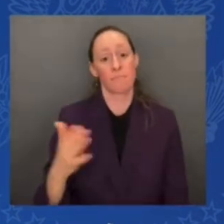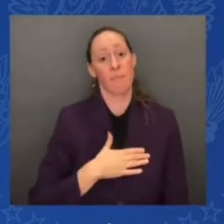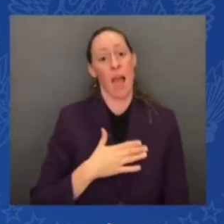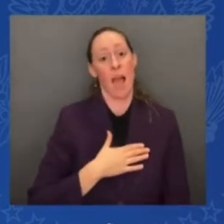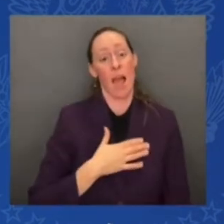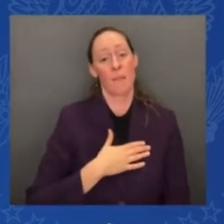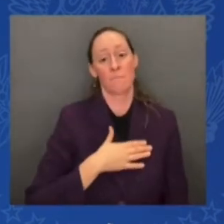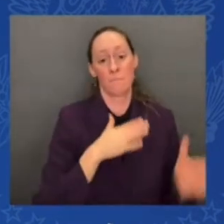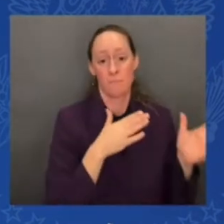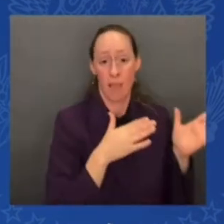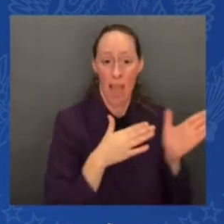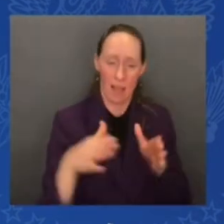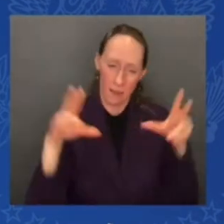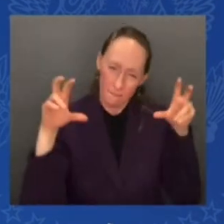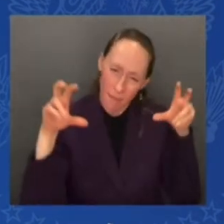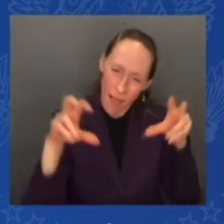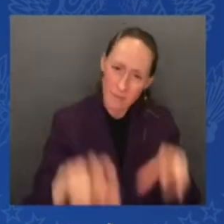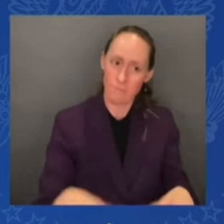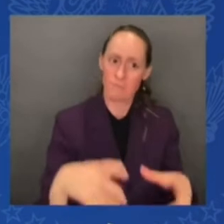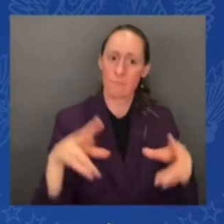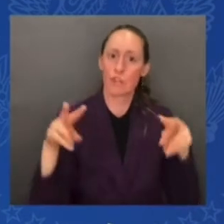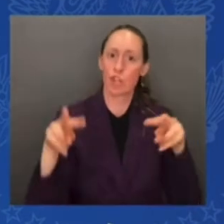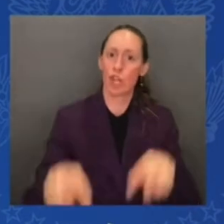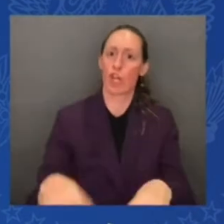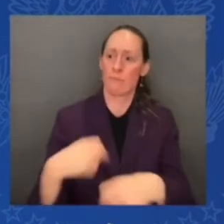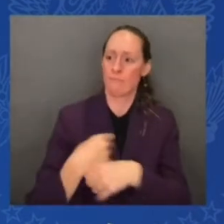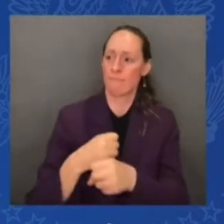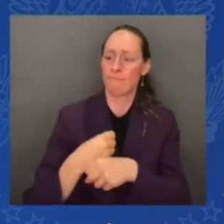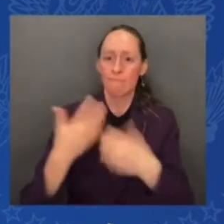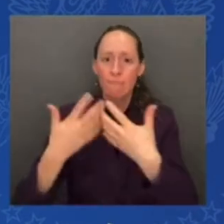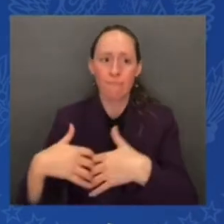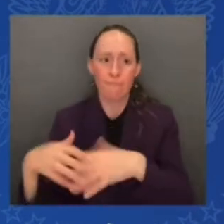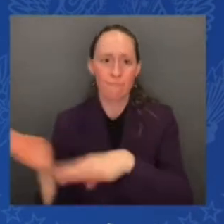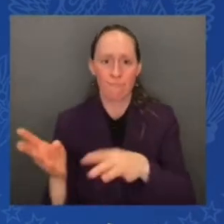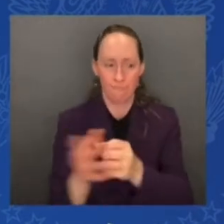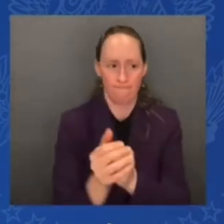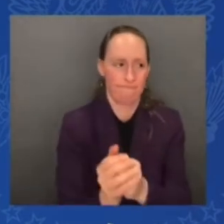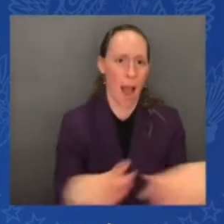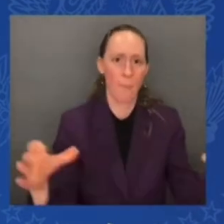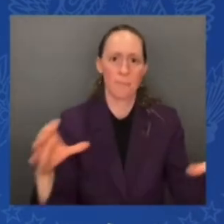for manufacturing plants nearly doubled in the last 2 years,